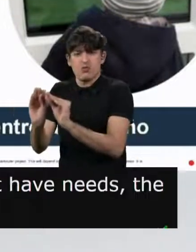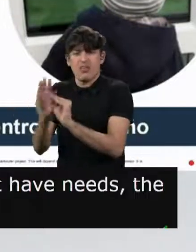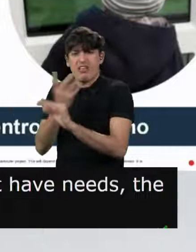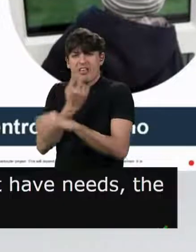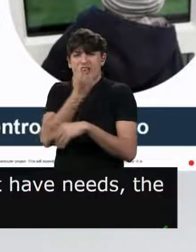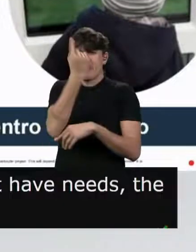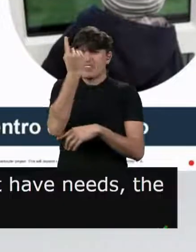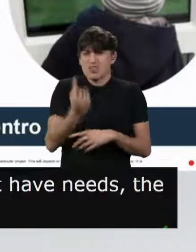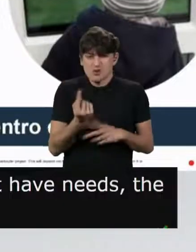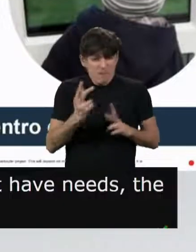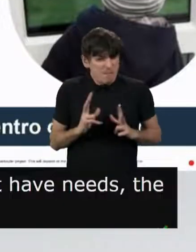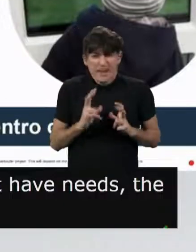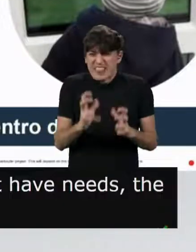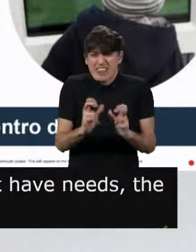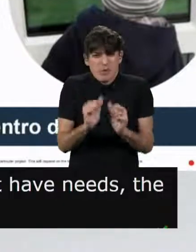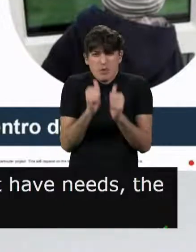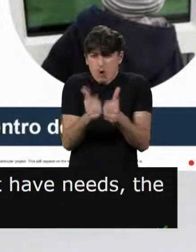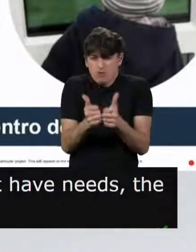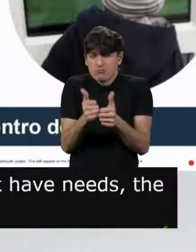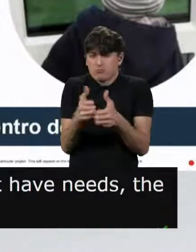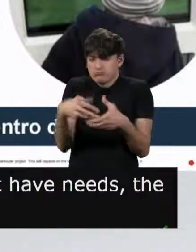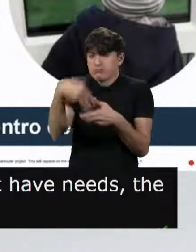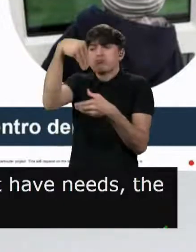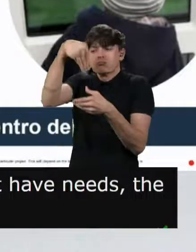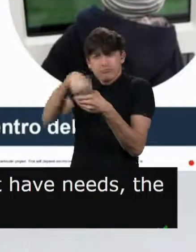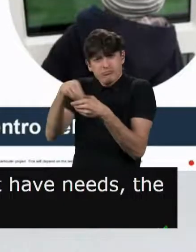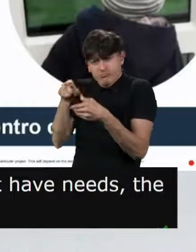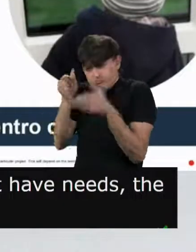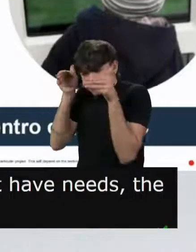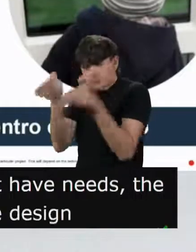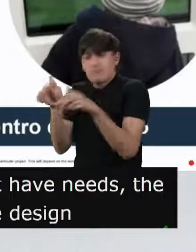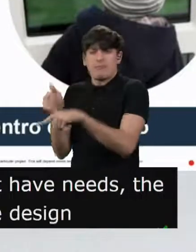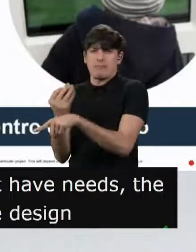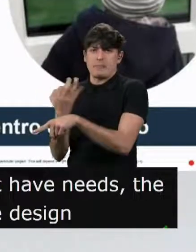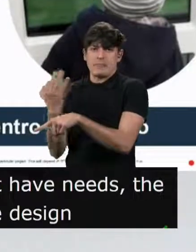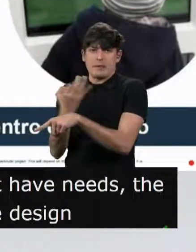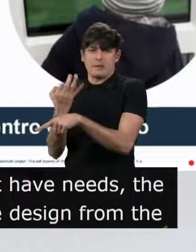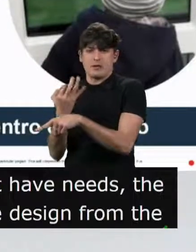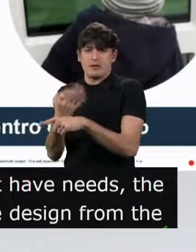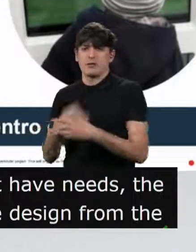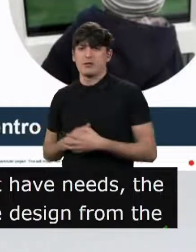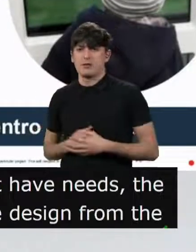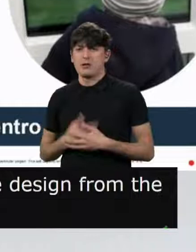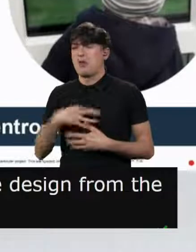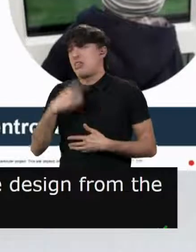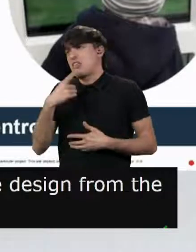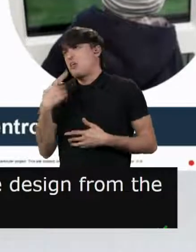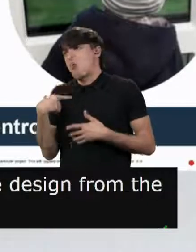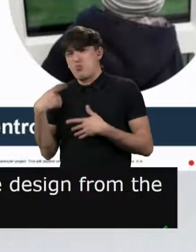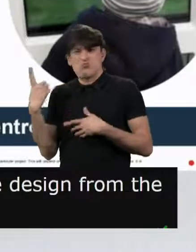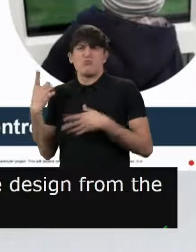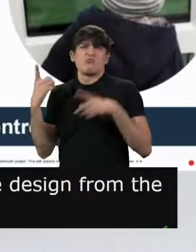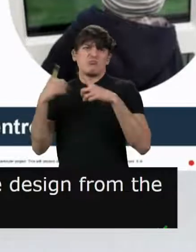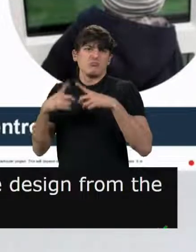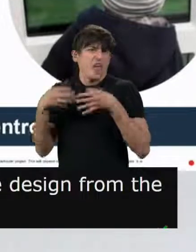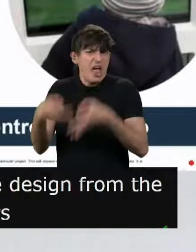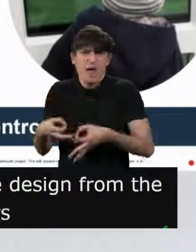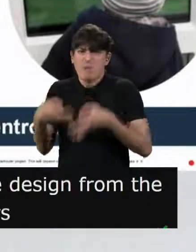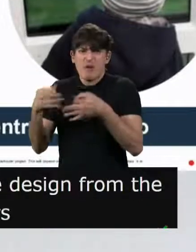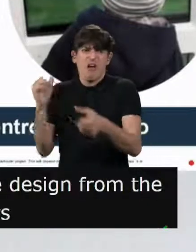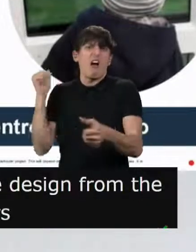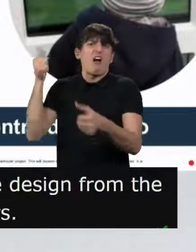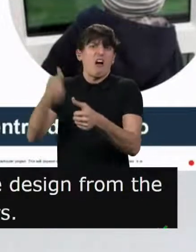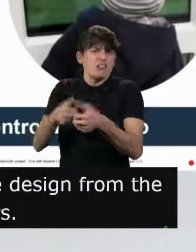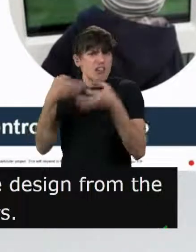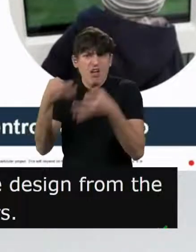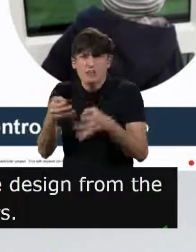the design from the very beginning has to bear in mind the passengers. Well, that's how it always was, wasn't it? Well, not